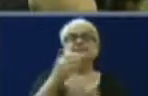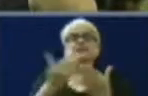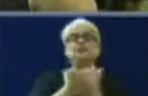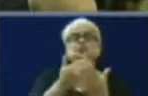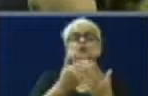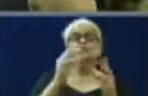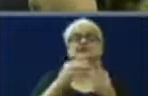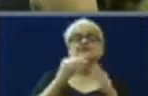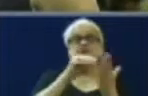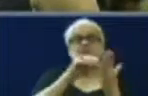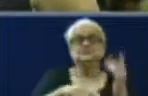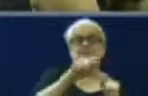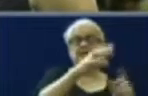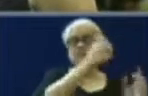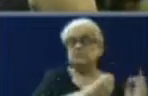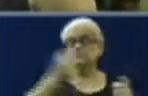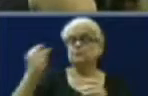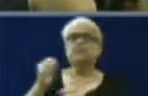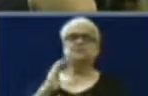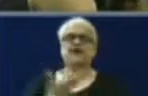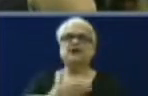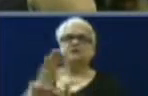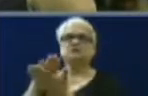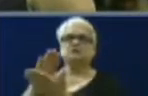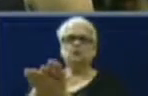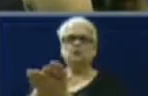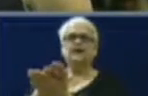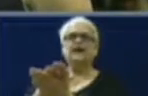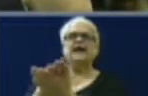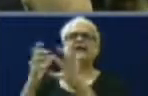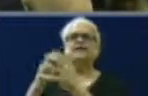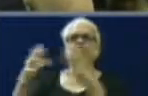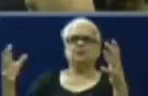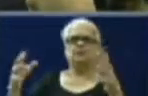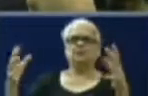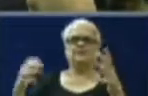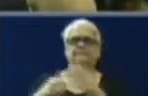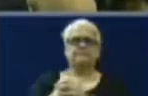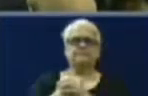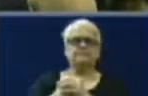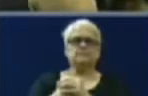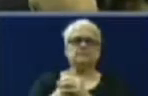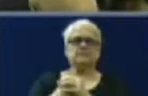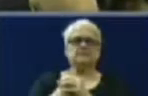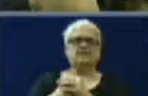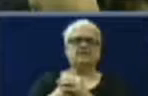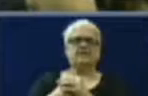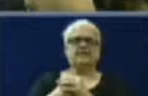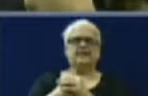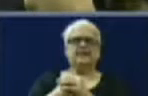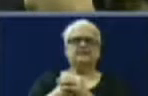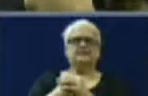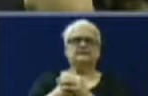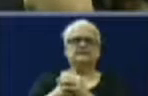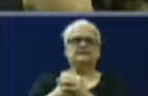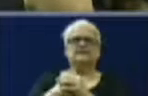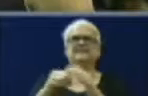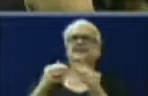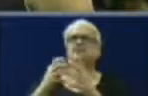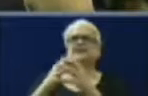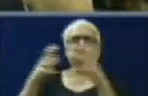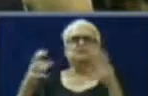us, and increased our middle school population by more than 30%, I believe. I have a typo